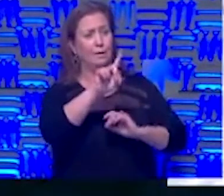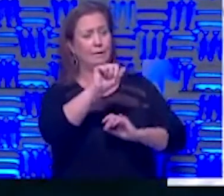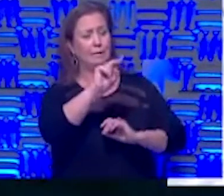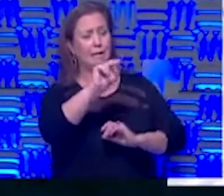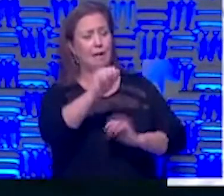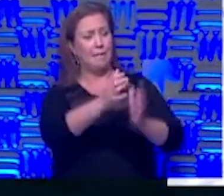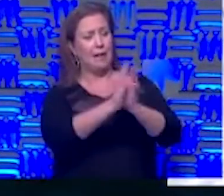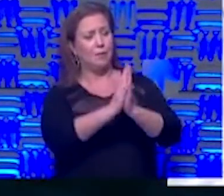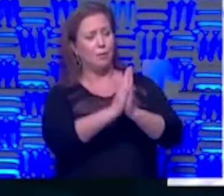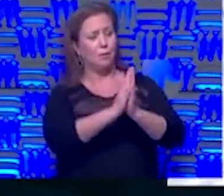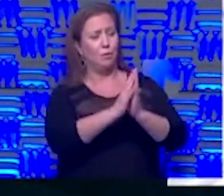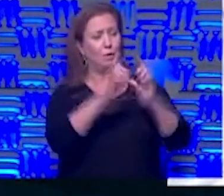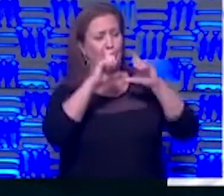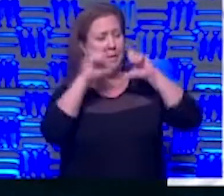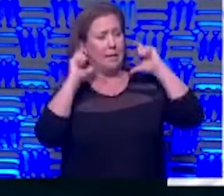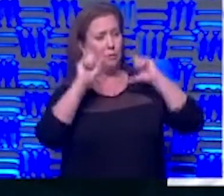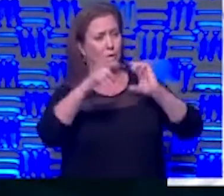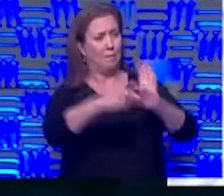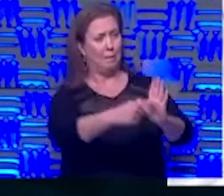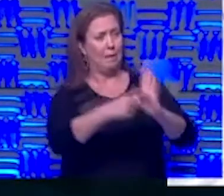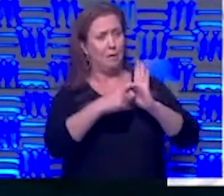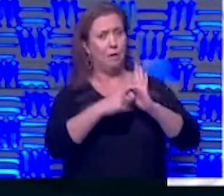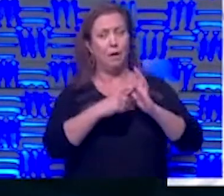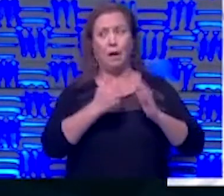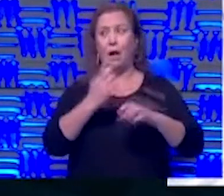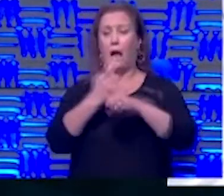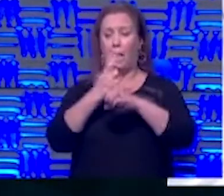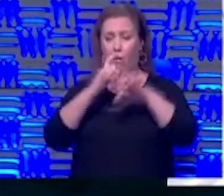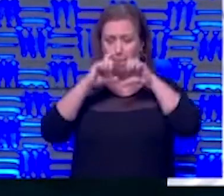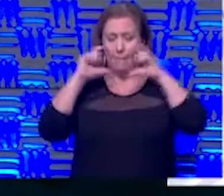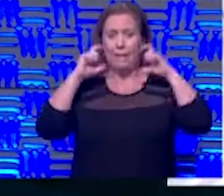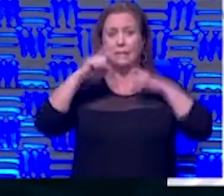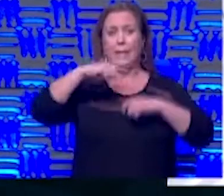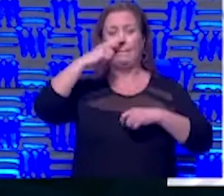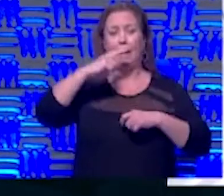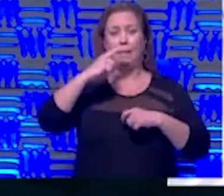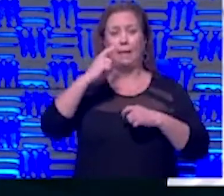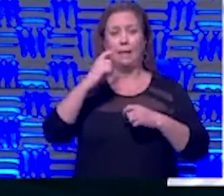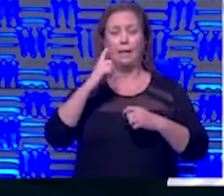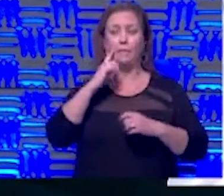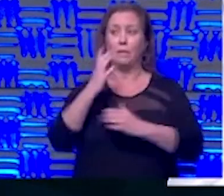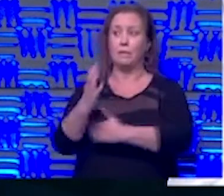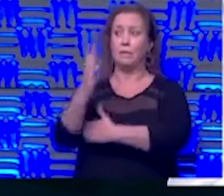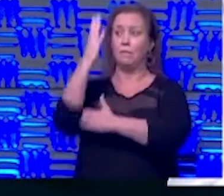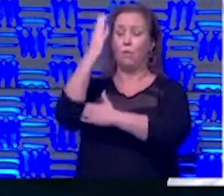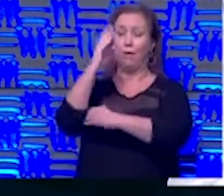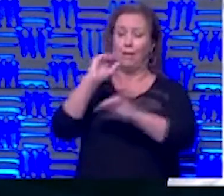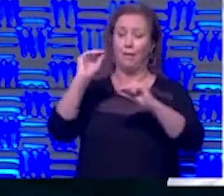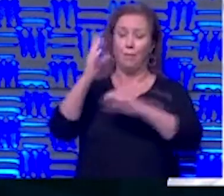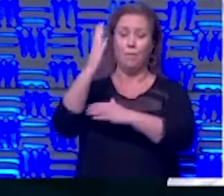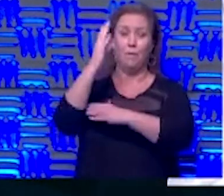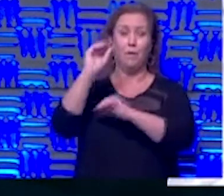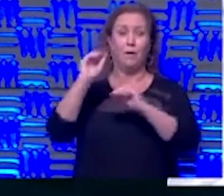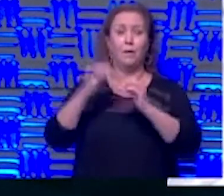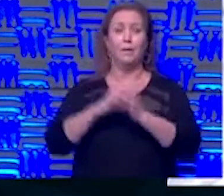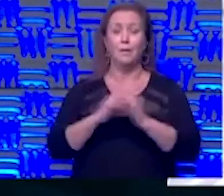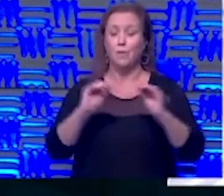going to ask you that one first. I wear my mask in public unless I'm out early in the morning and no one else is.